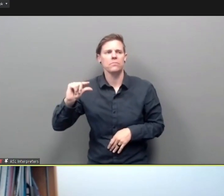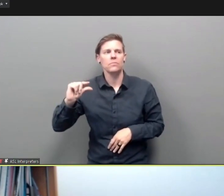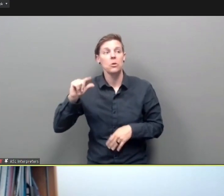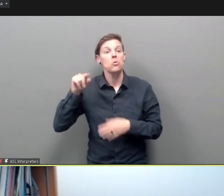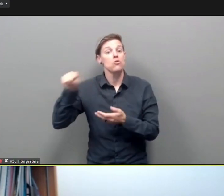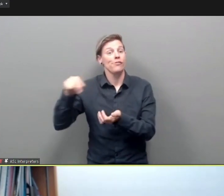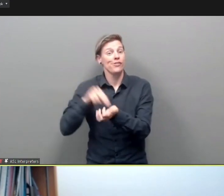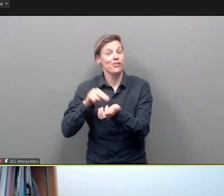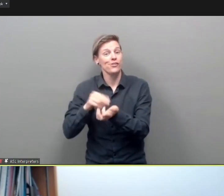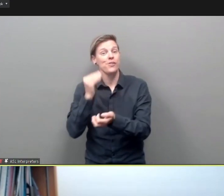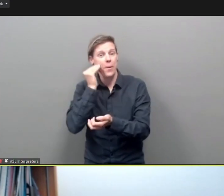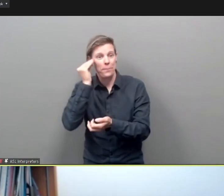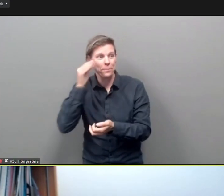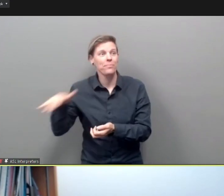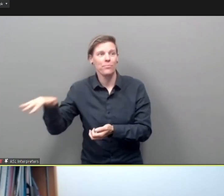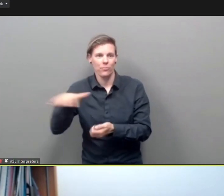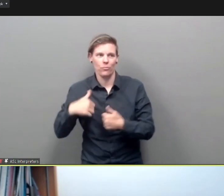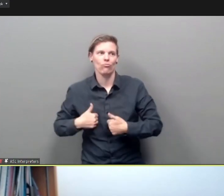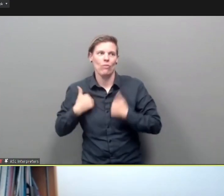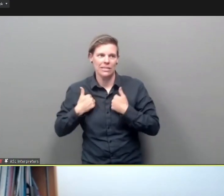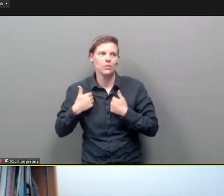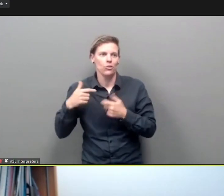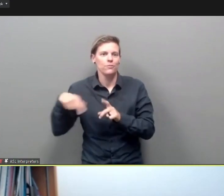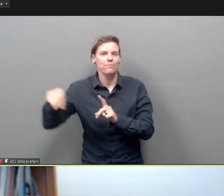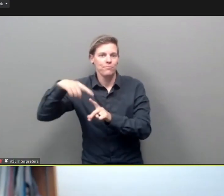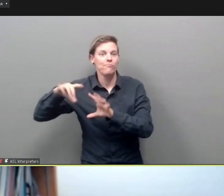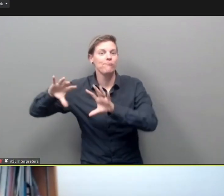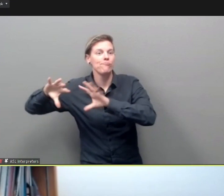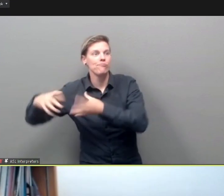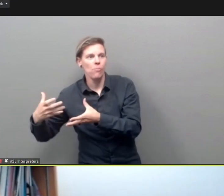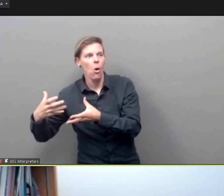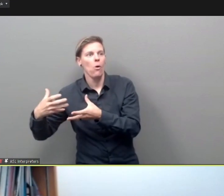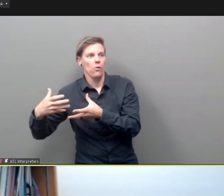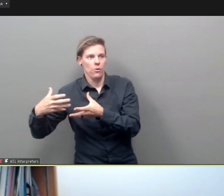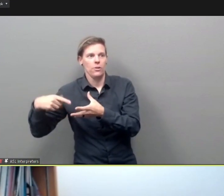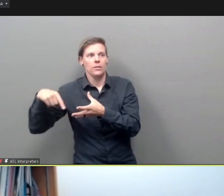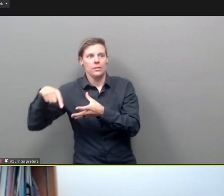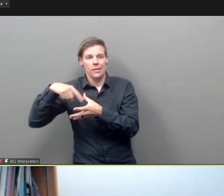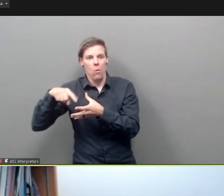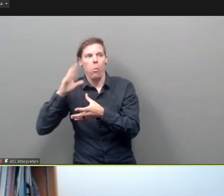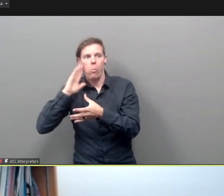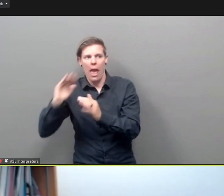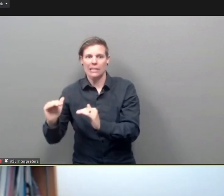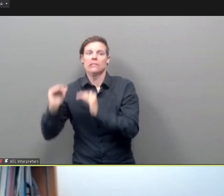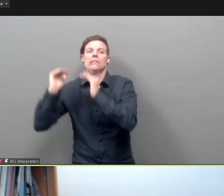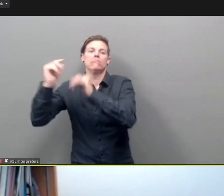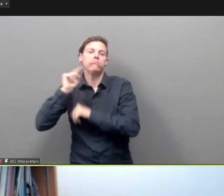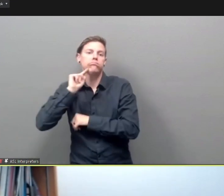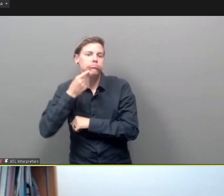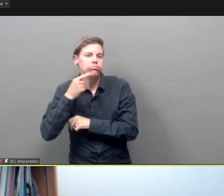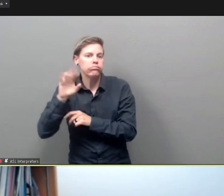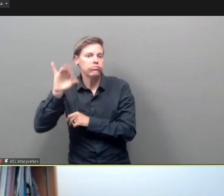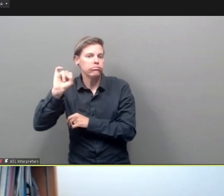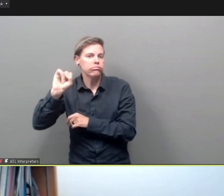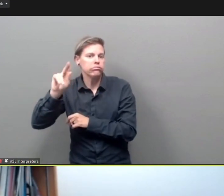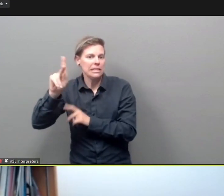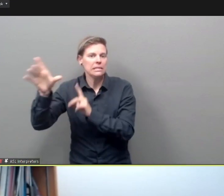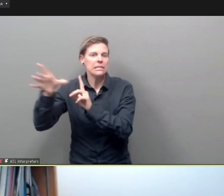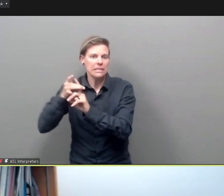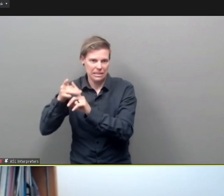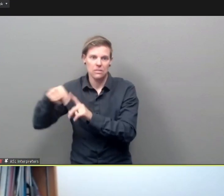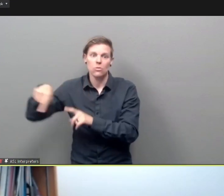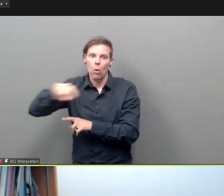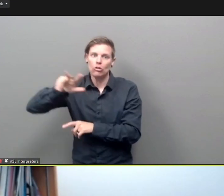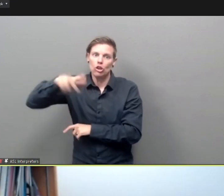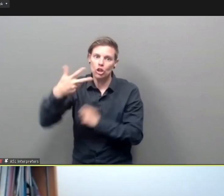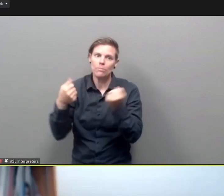are going to be, would be as a group high risk for a breakthrough case,